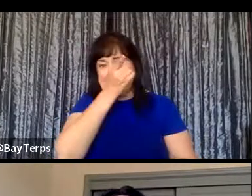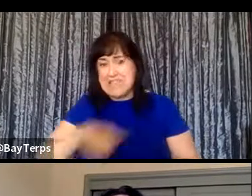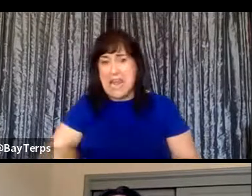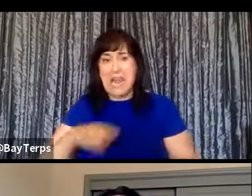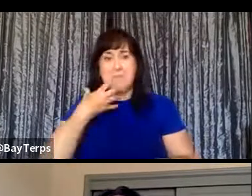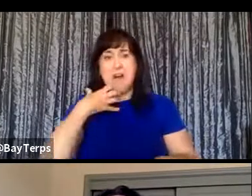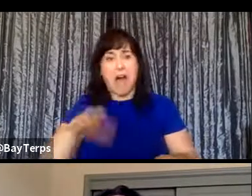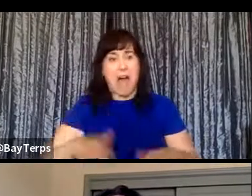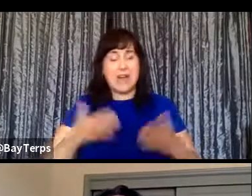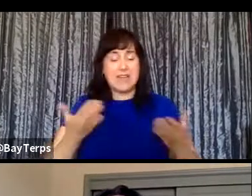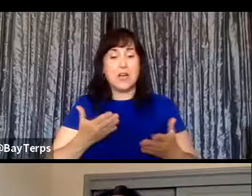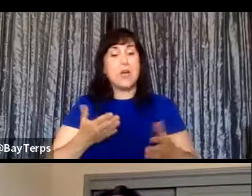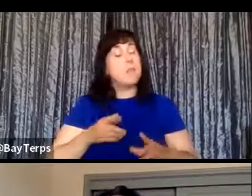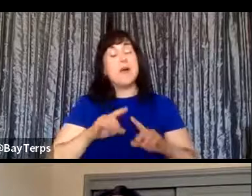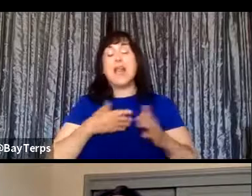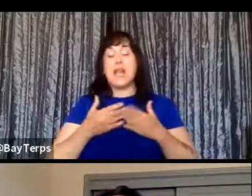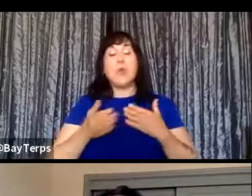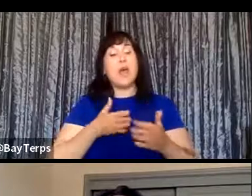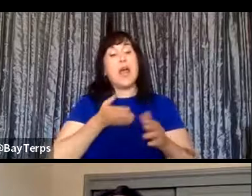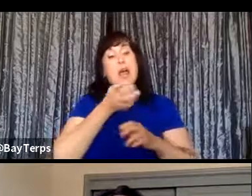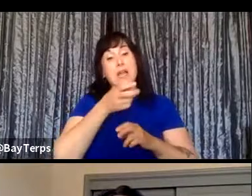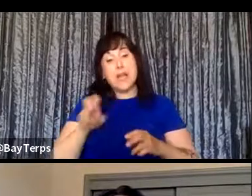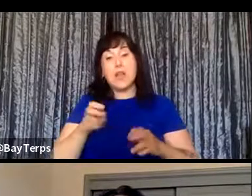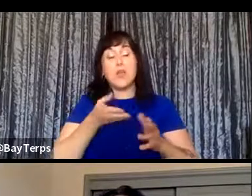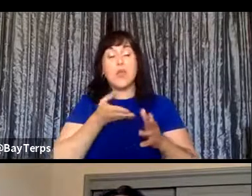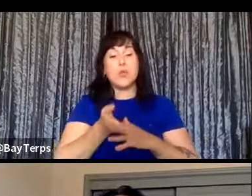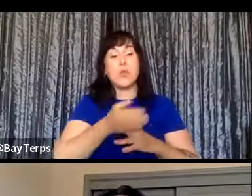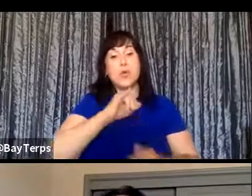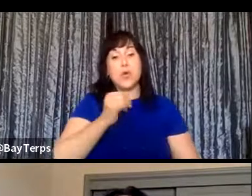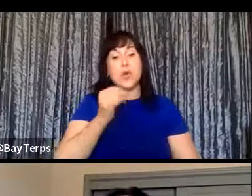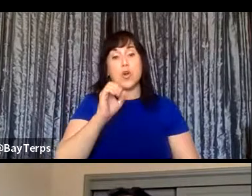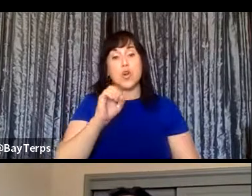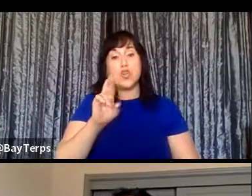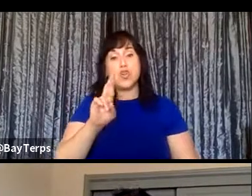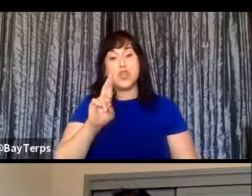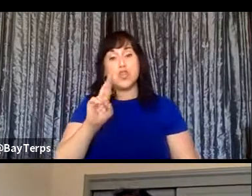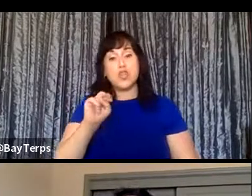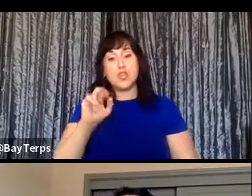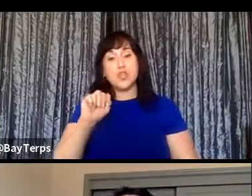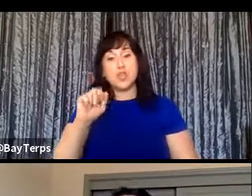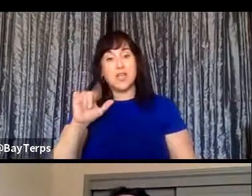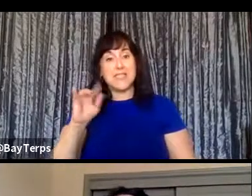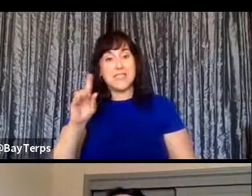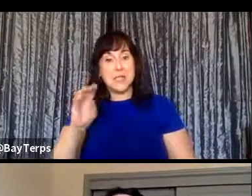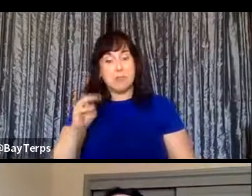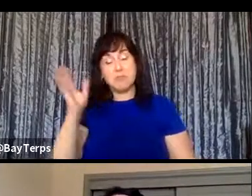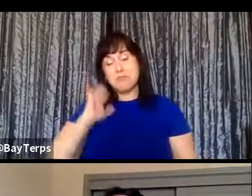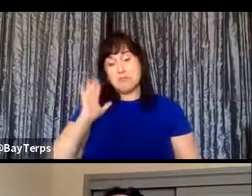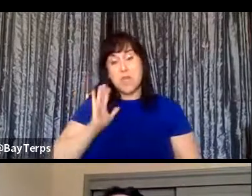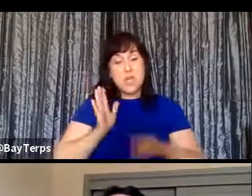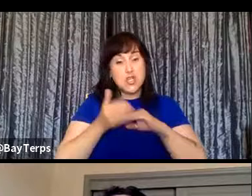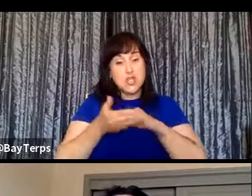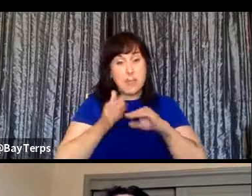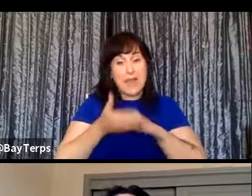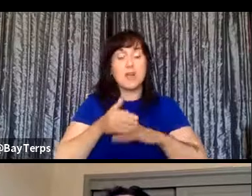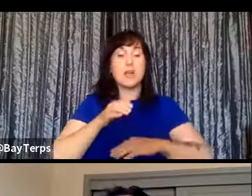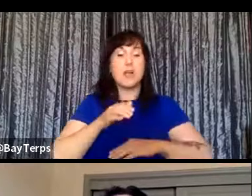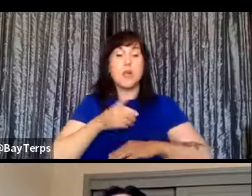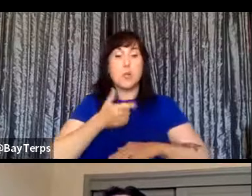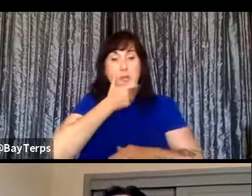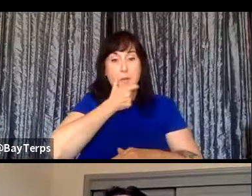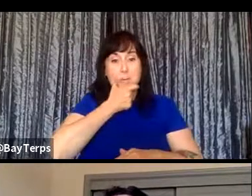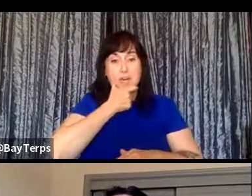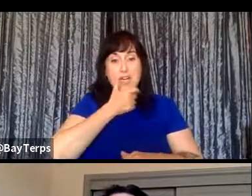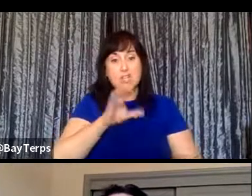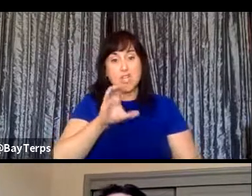journalism. A little bit of a history. Jamaica was a British colony for about 300 years.